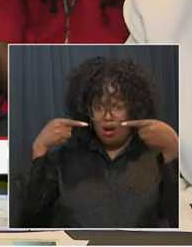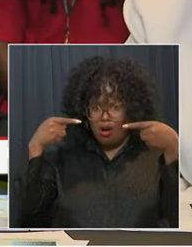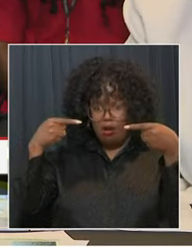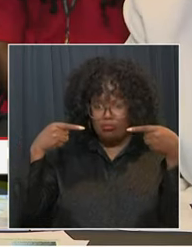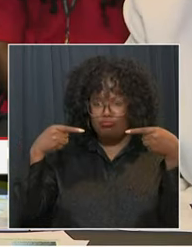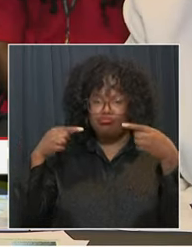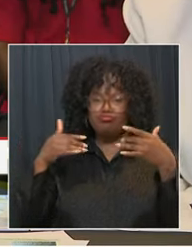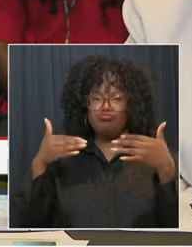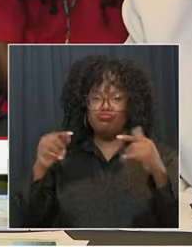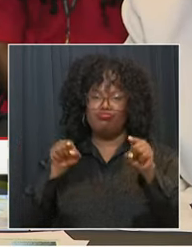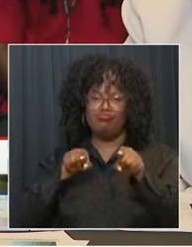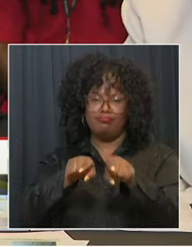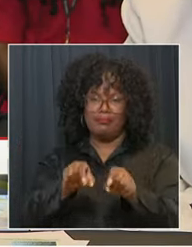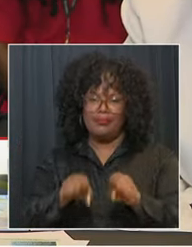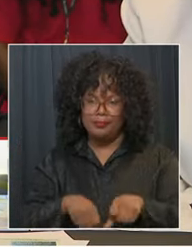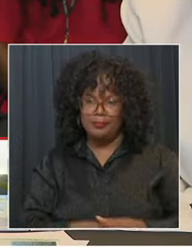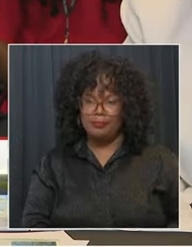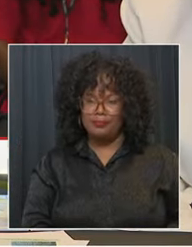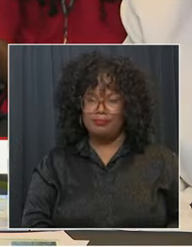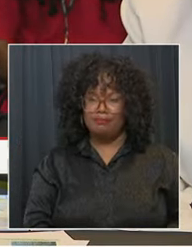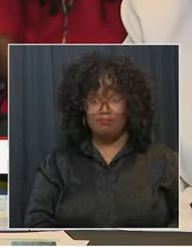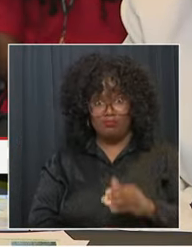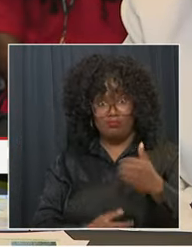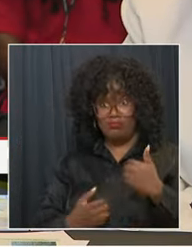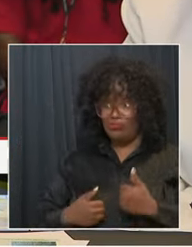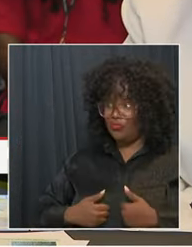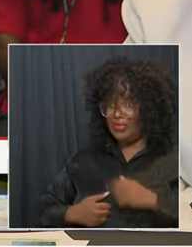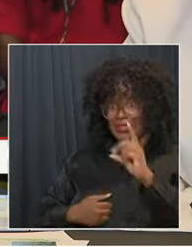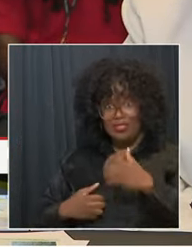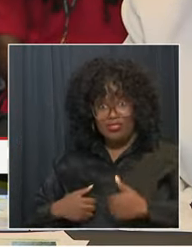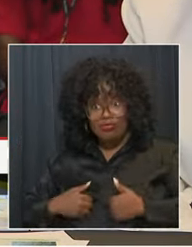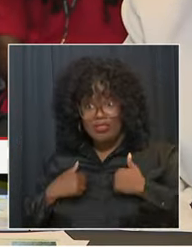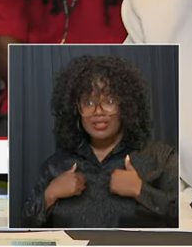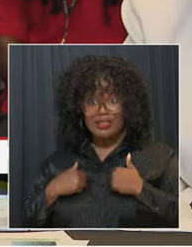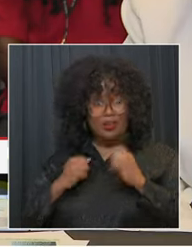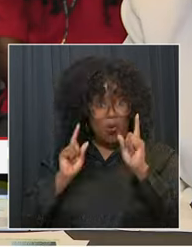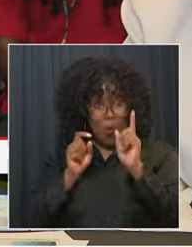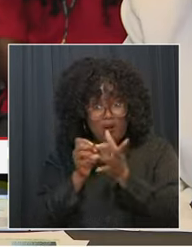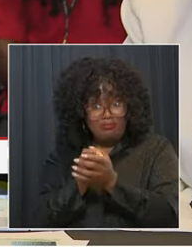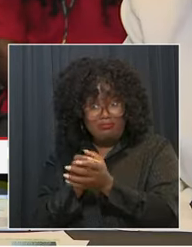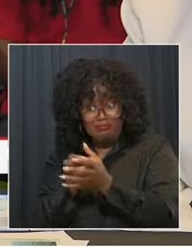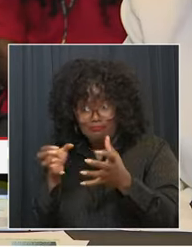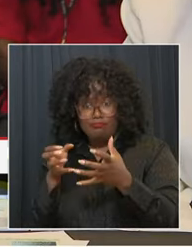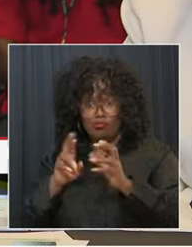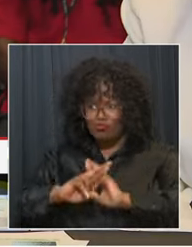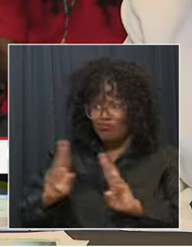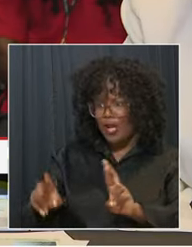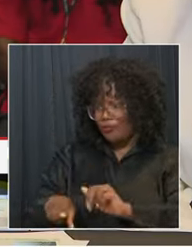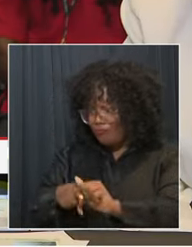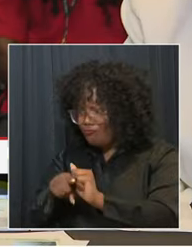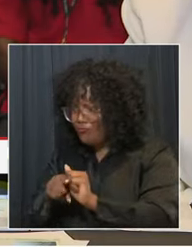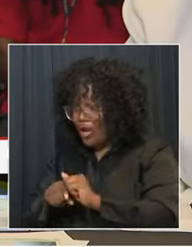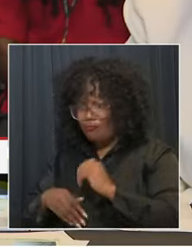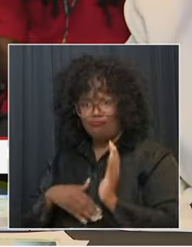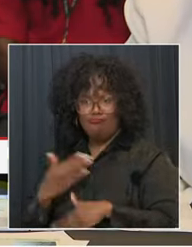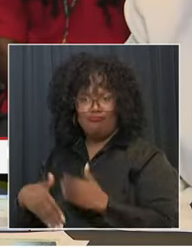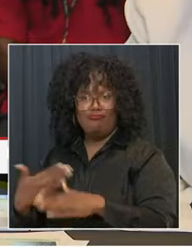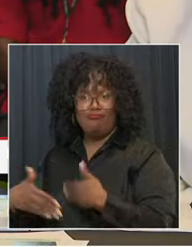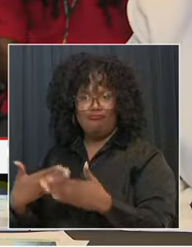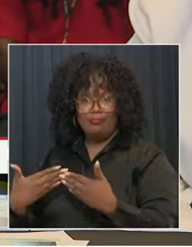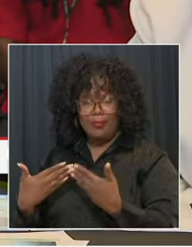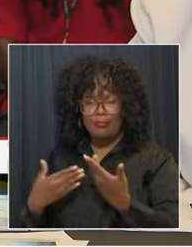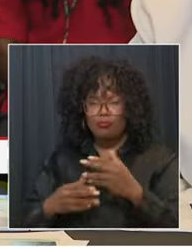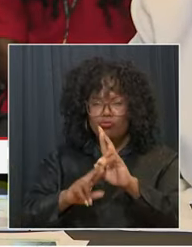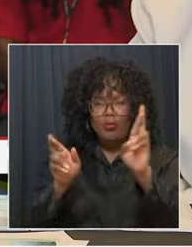either in their profession, in their training, in having increased housing opportunities. So we continue to look at